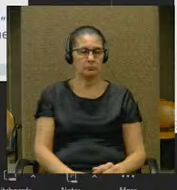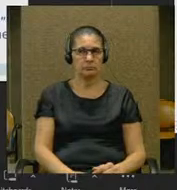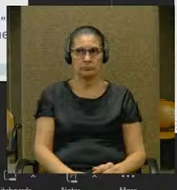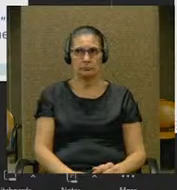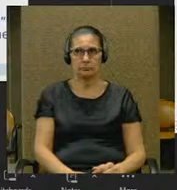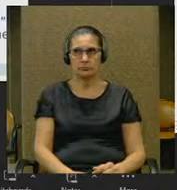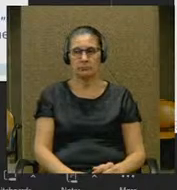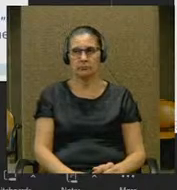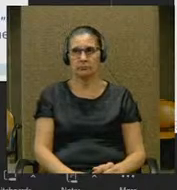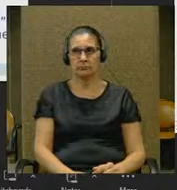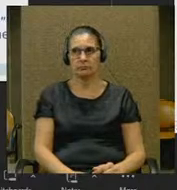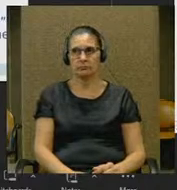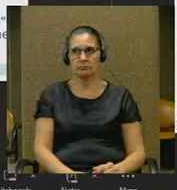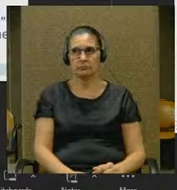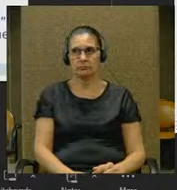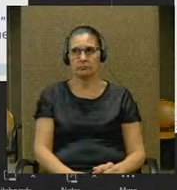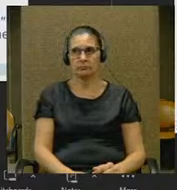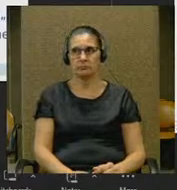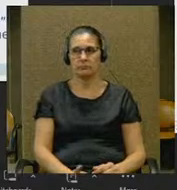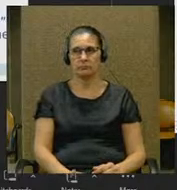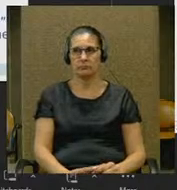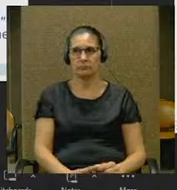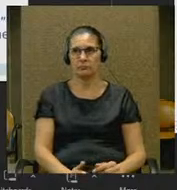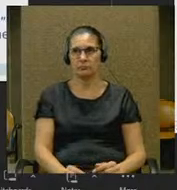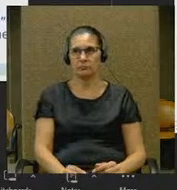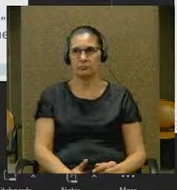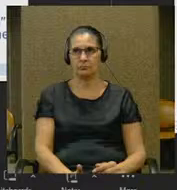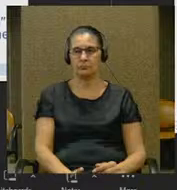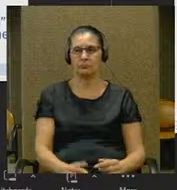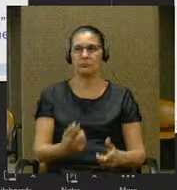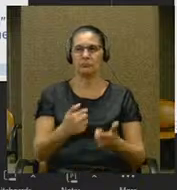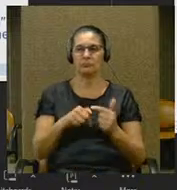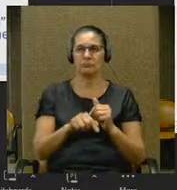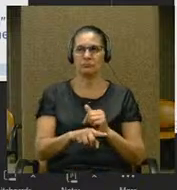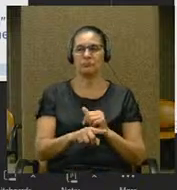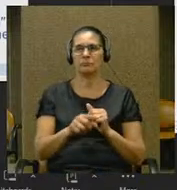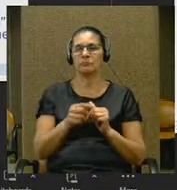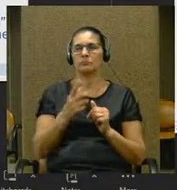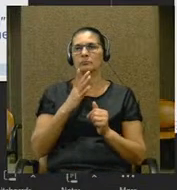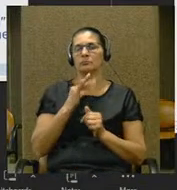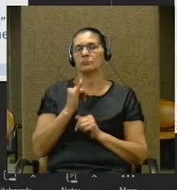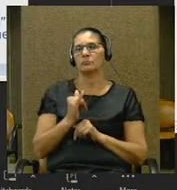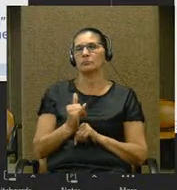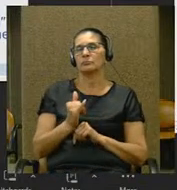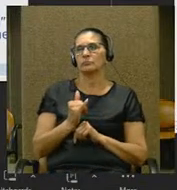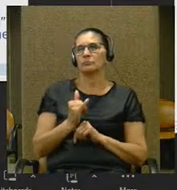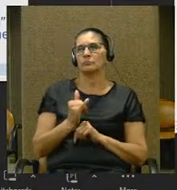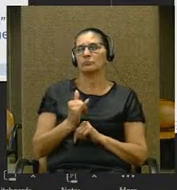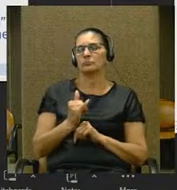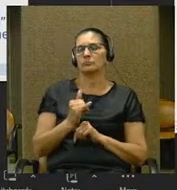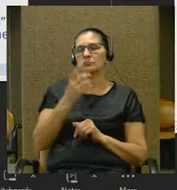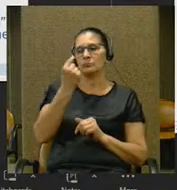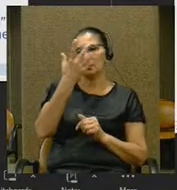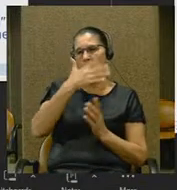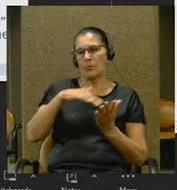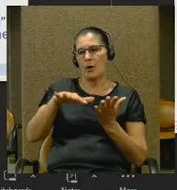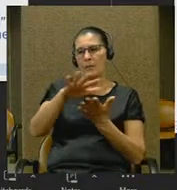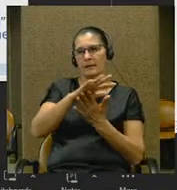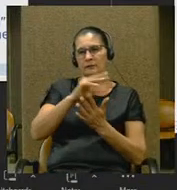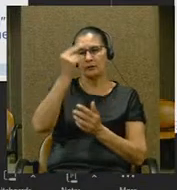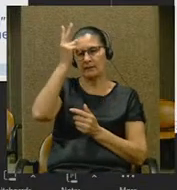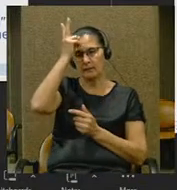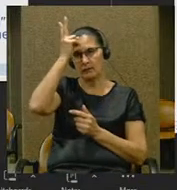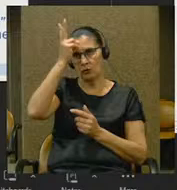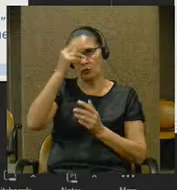I also want to recognize that we have a substantial Indigenous population. The First Nations territories